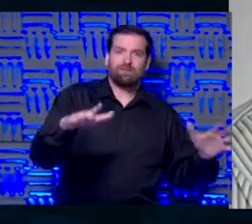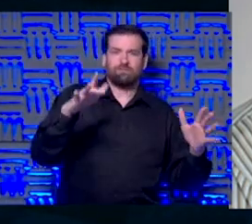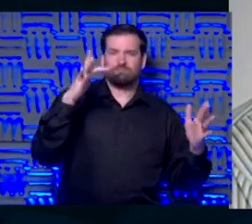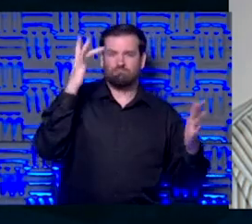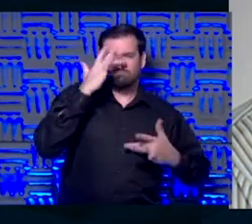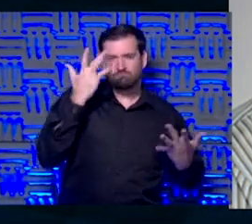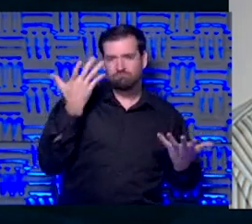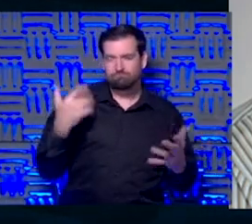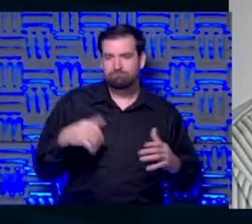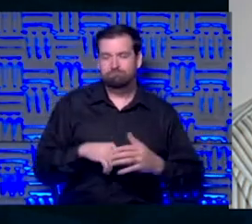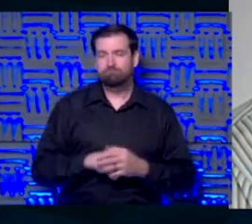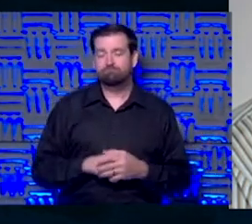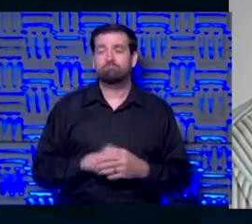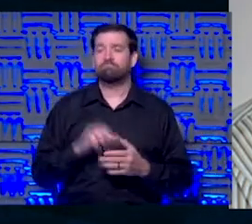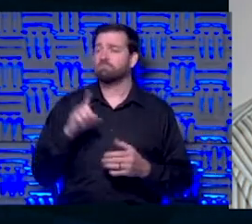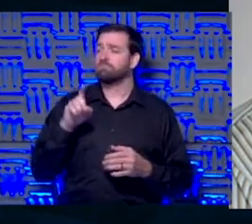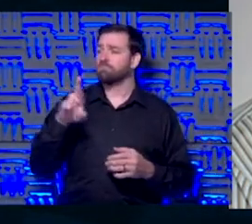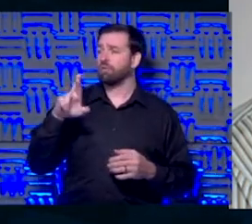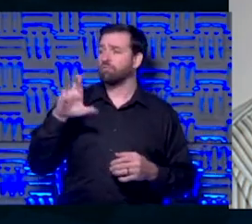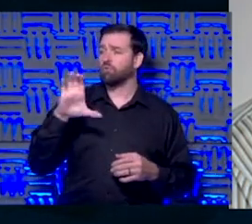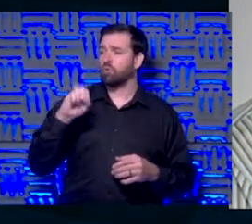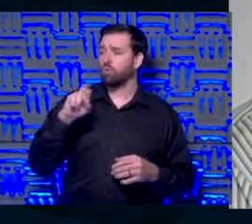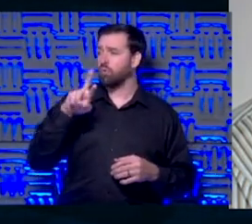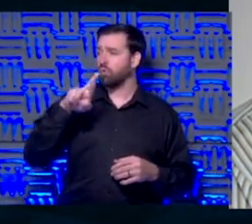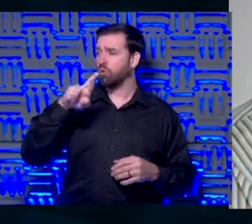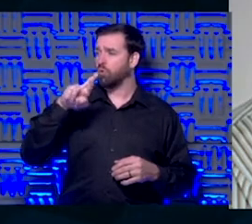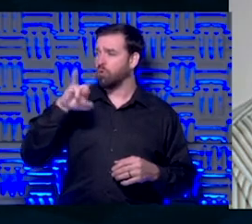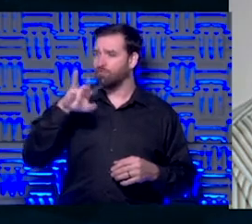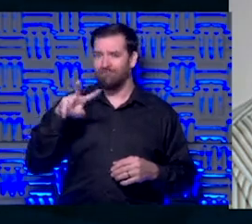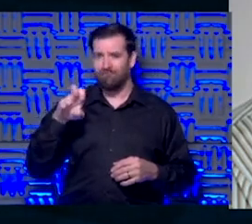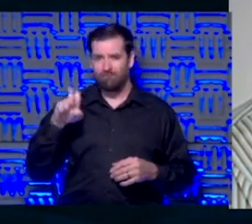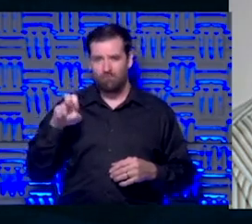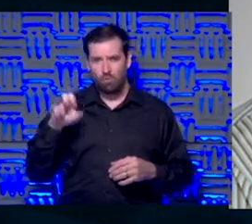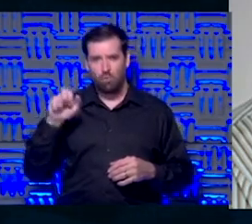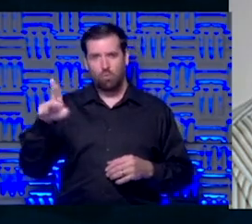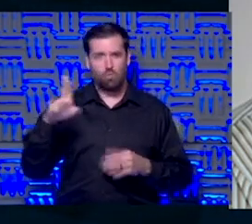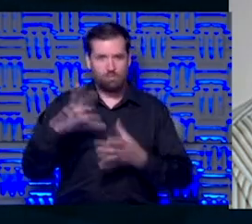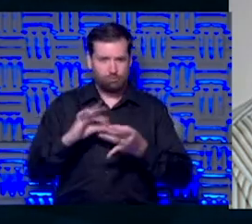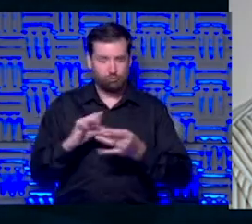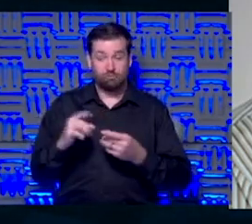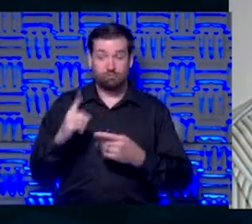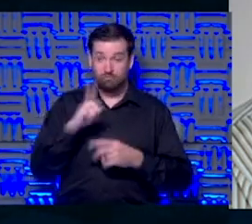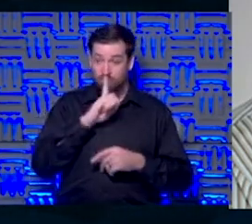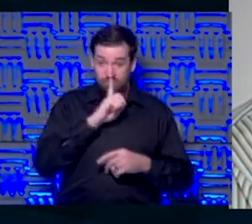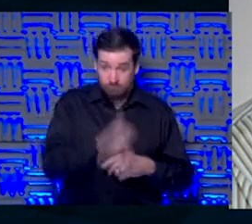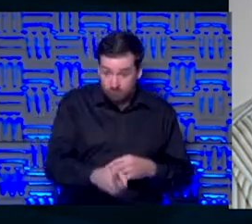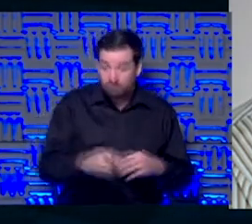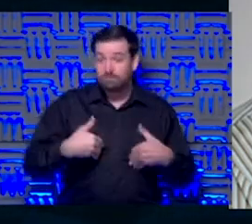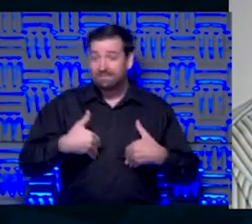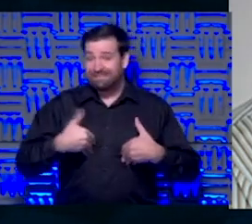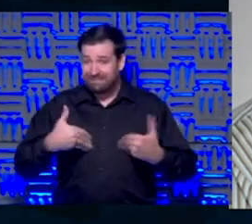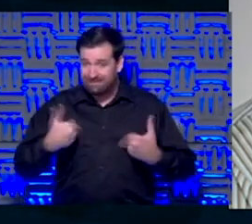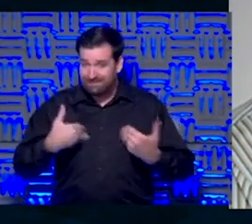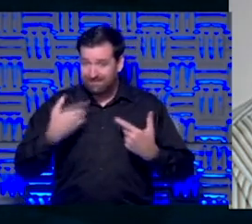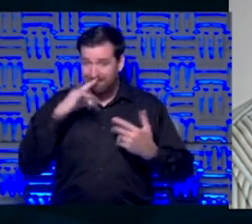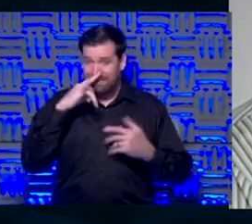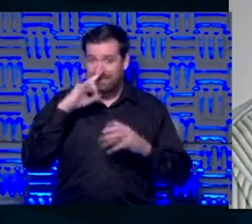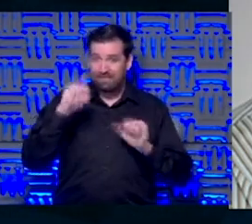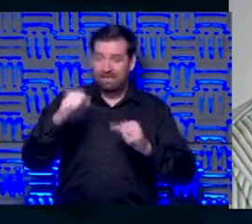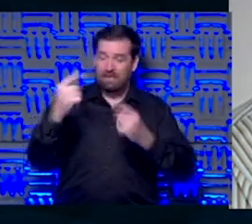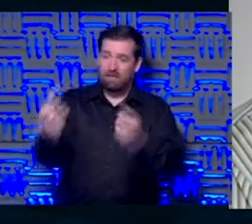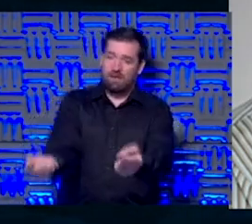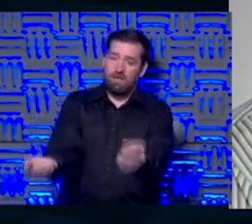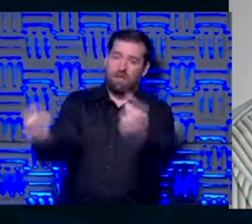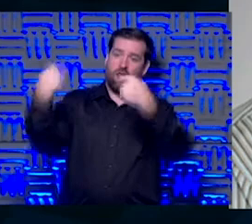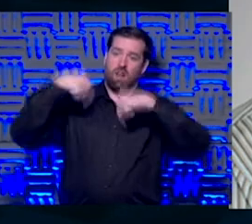I do think, as Dr. Corriveau mentioned, we think that if that's true, and we could have the younger kids doing cohort style